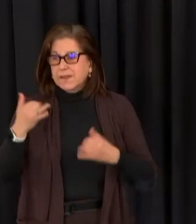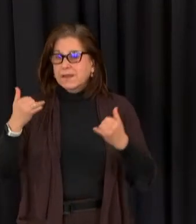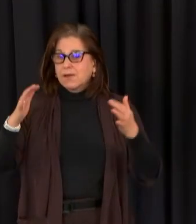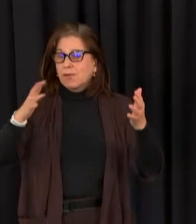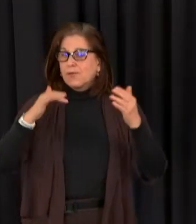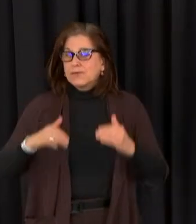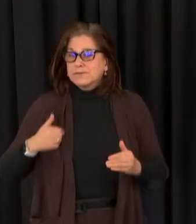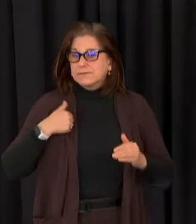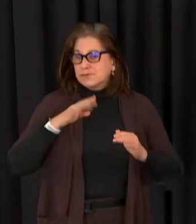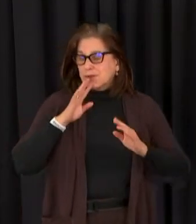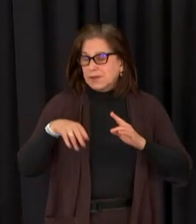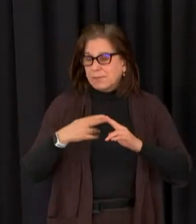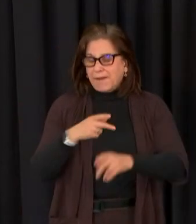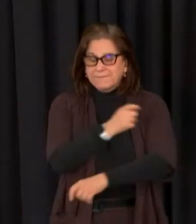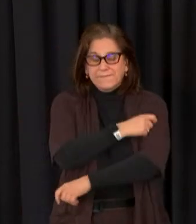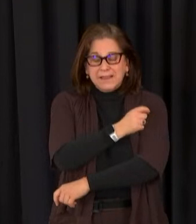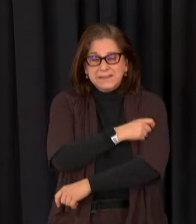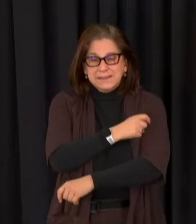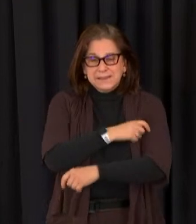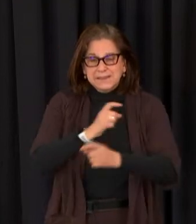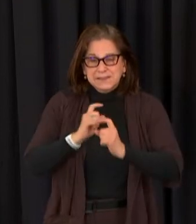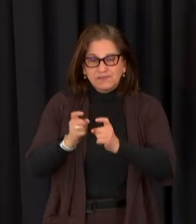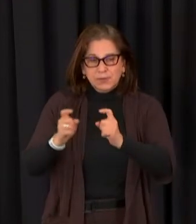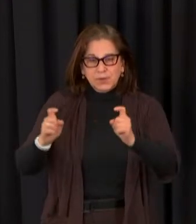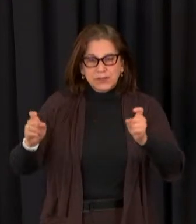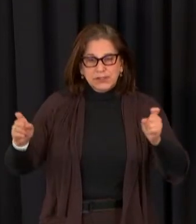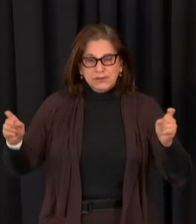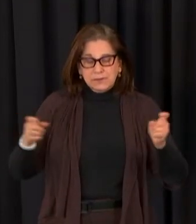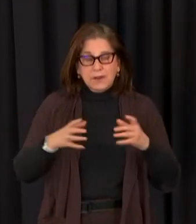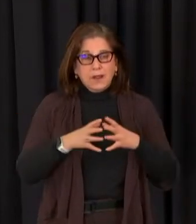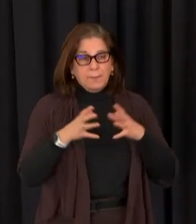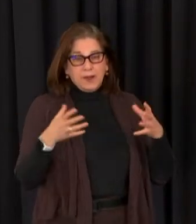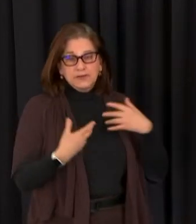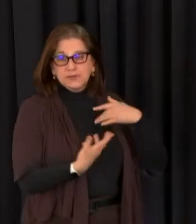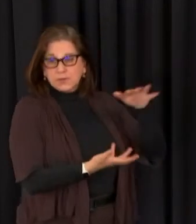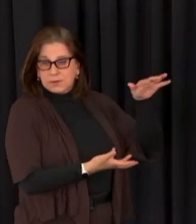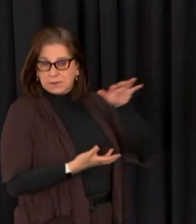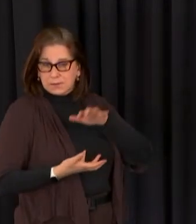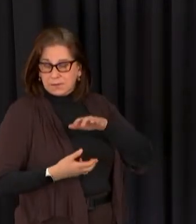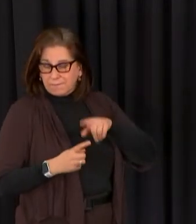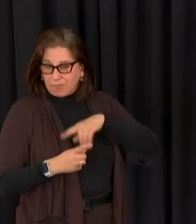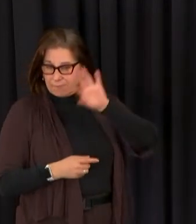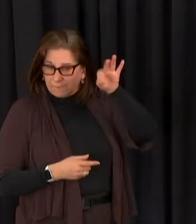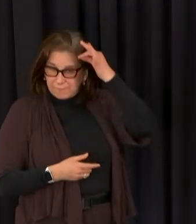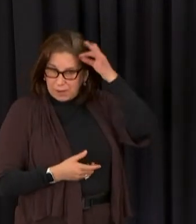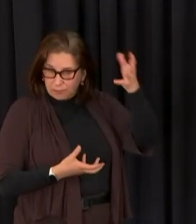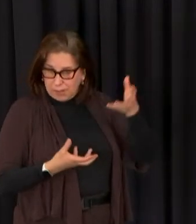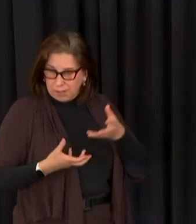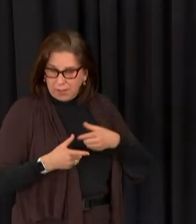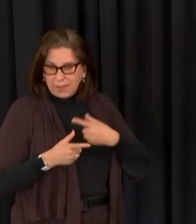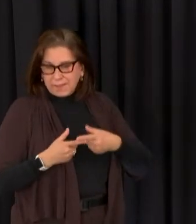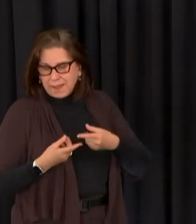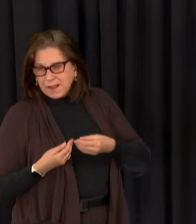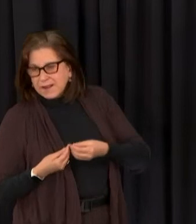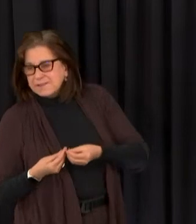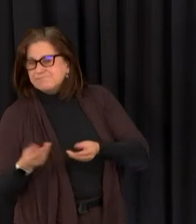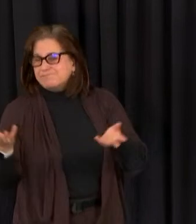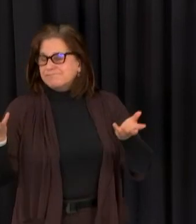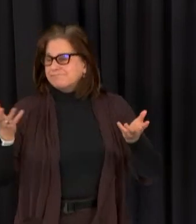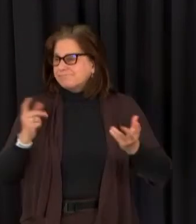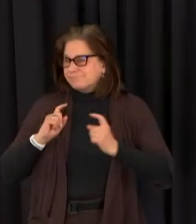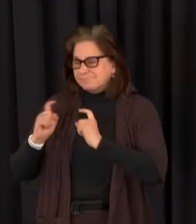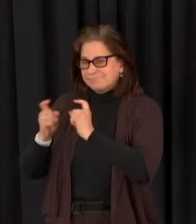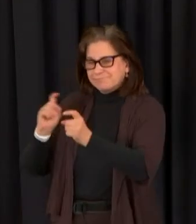numbers, including how many we have received, how many have been administered according to our system. There is